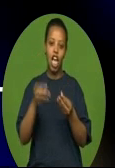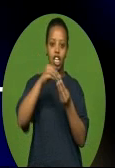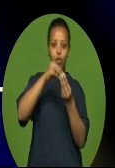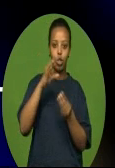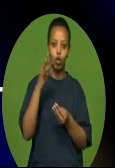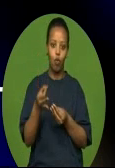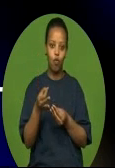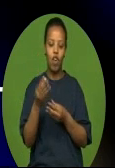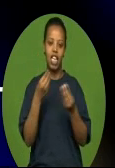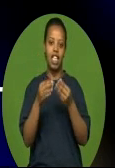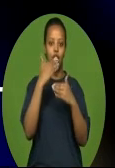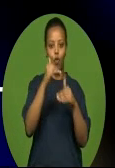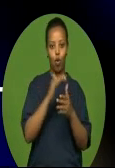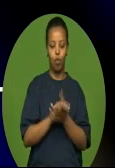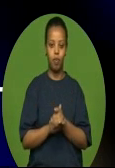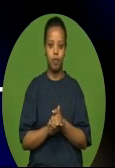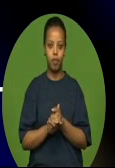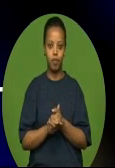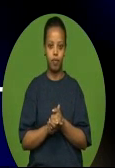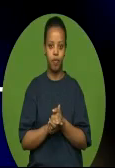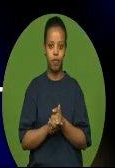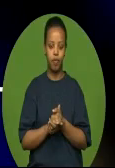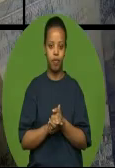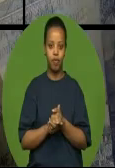in slow increment of sales volume.